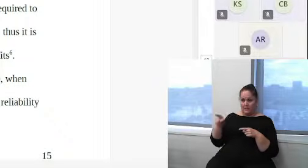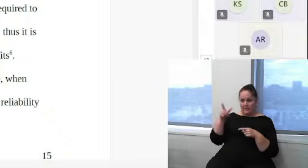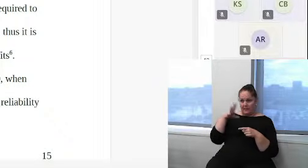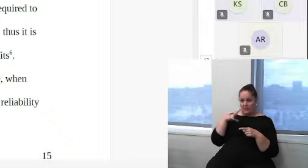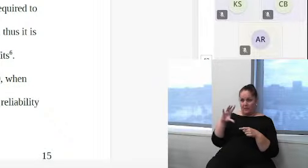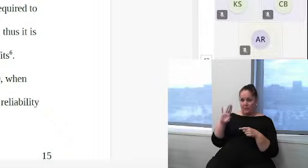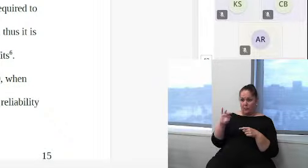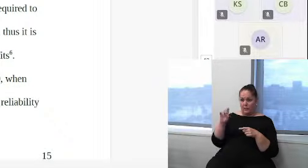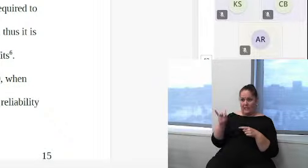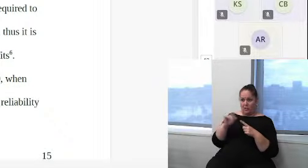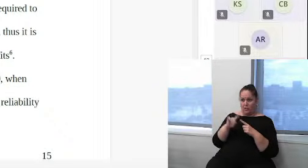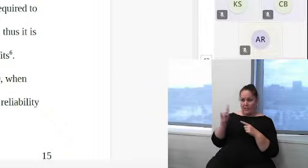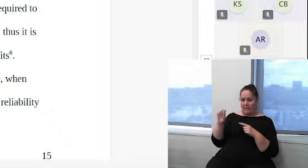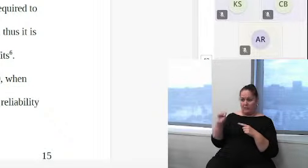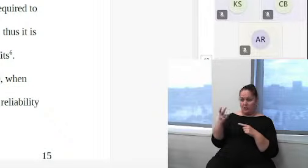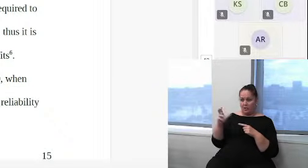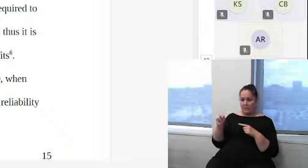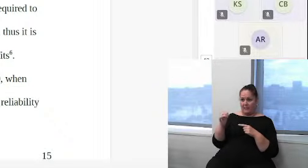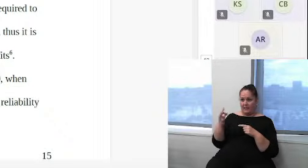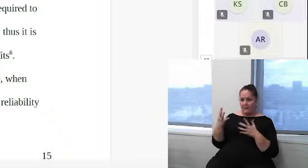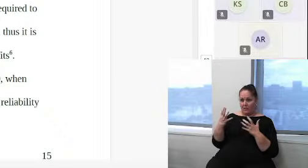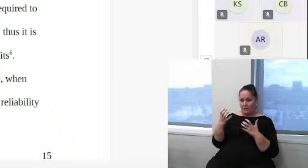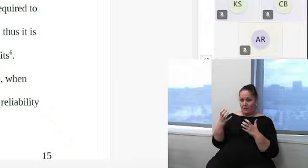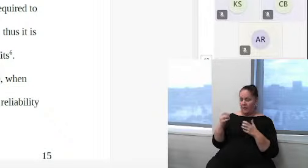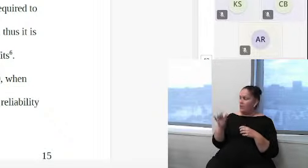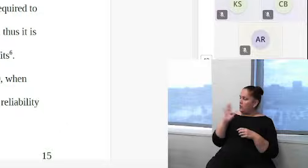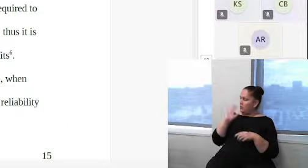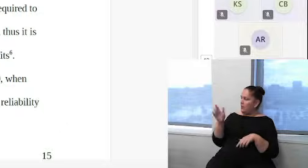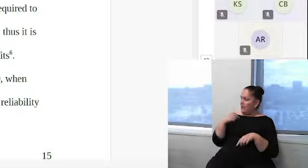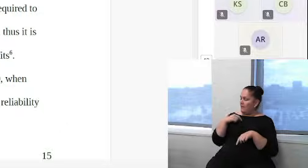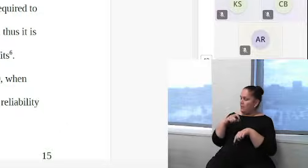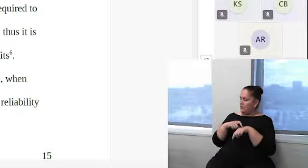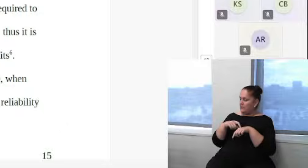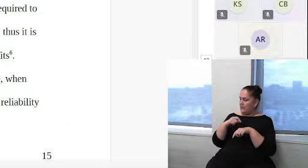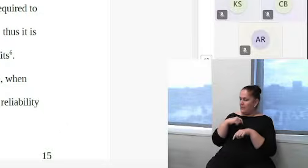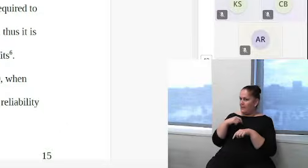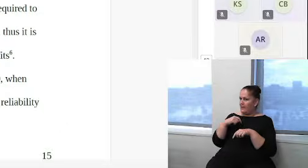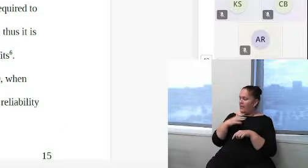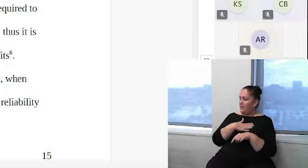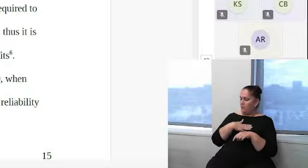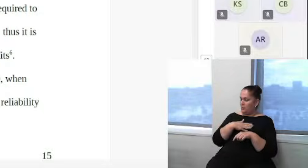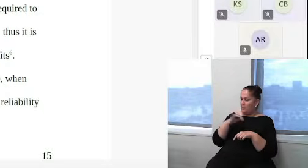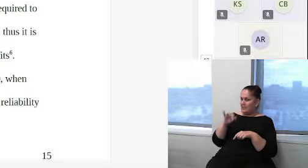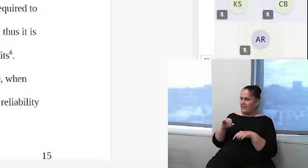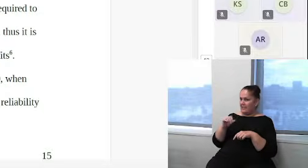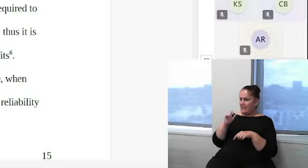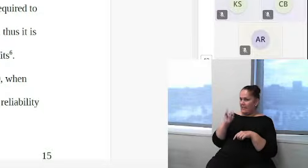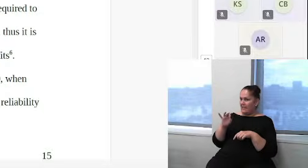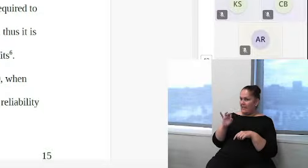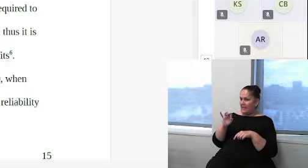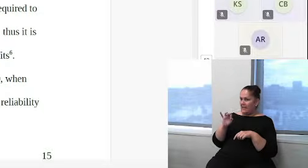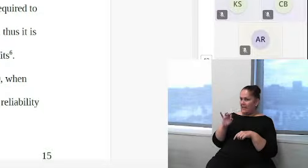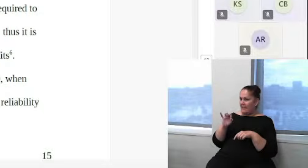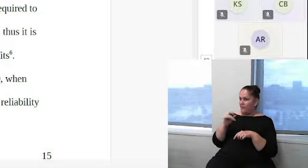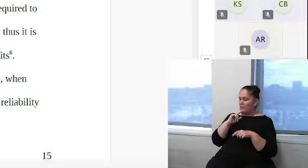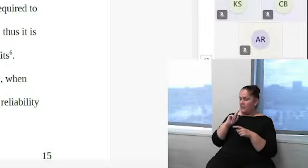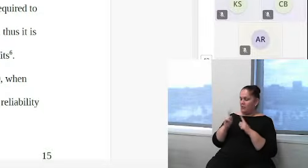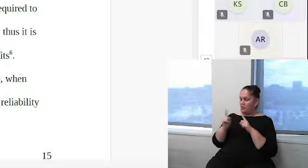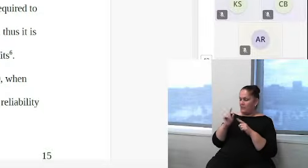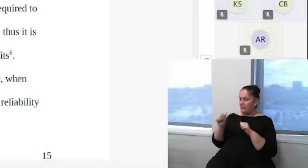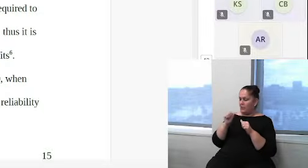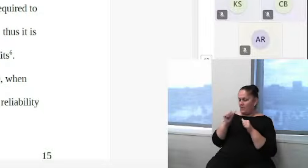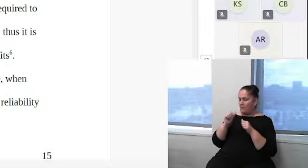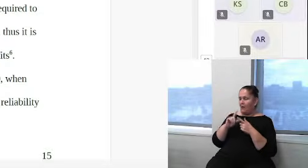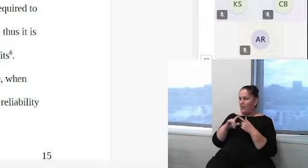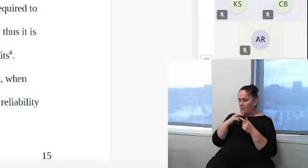I respond to Mr. Brady, who just said you may ask Mr. Sherman if you want? You will get your time. I need to keep, I appreciate that. If this were just